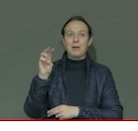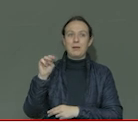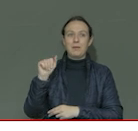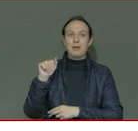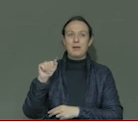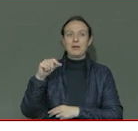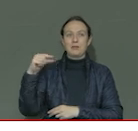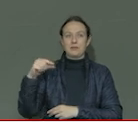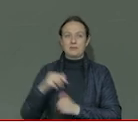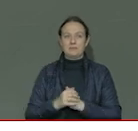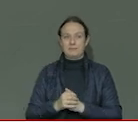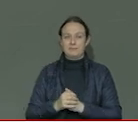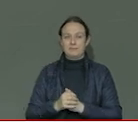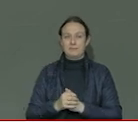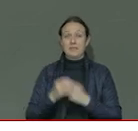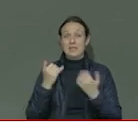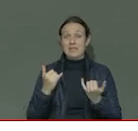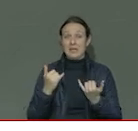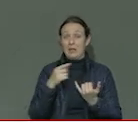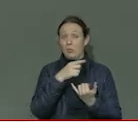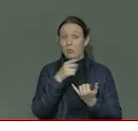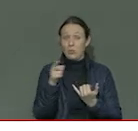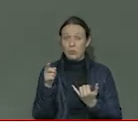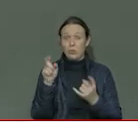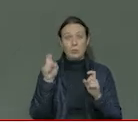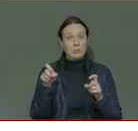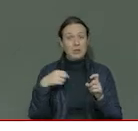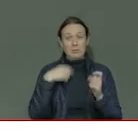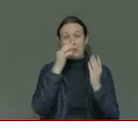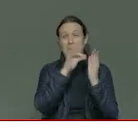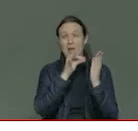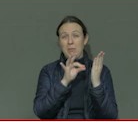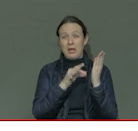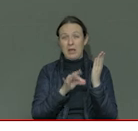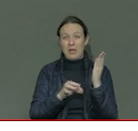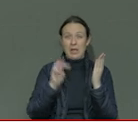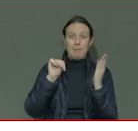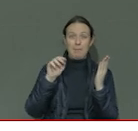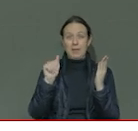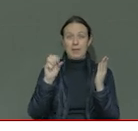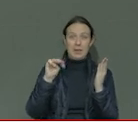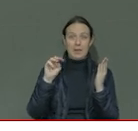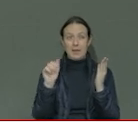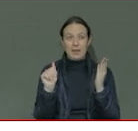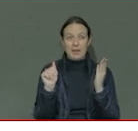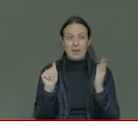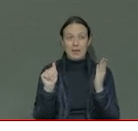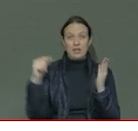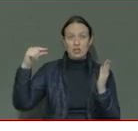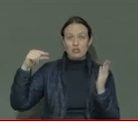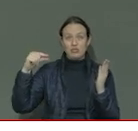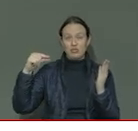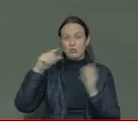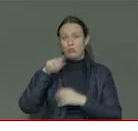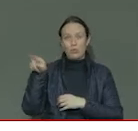listen. I have marked so many papers where people write Mama, M-A-M-A, and G,